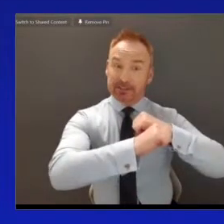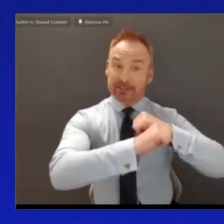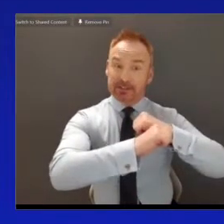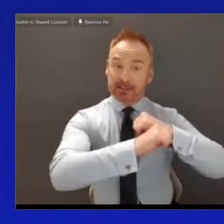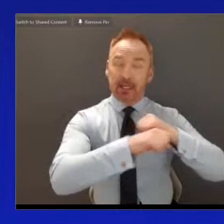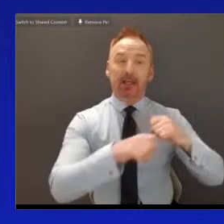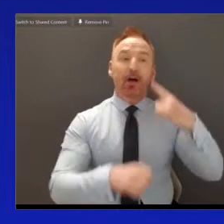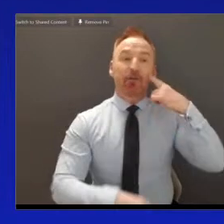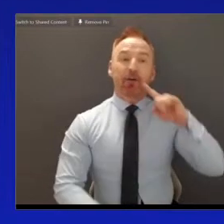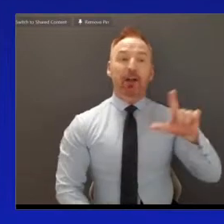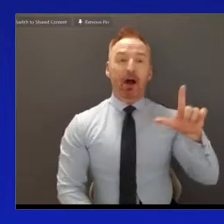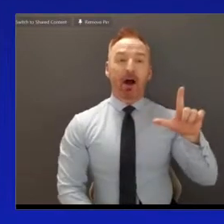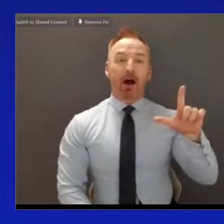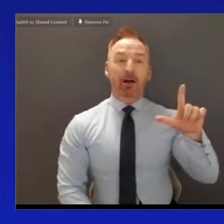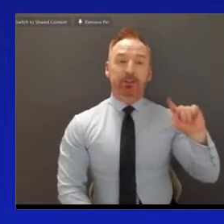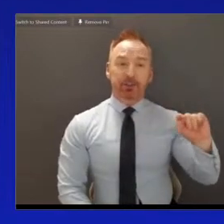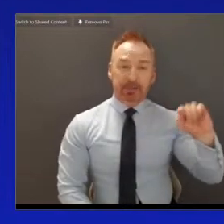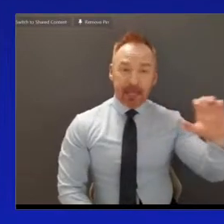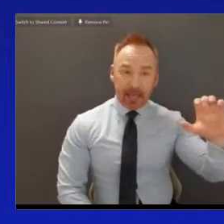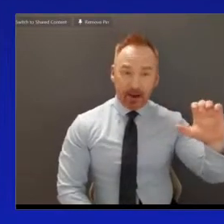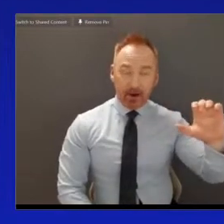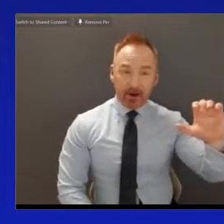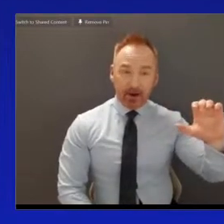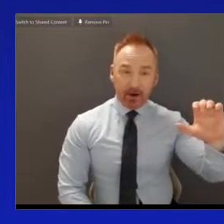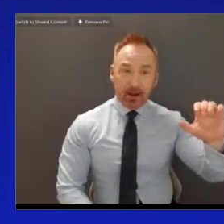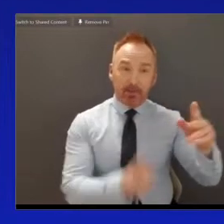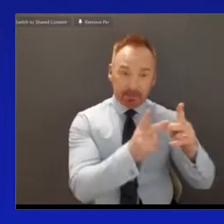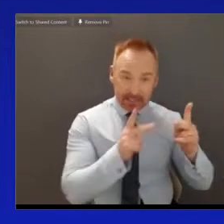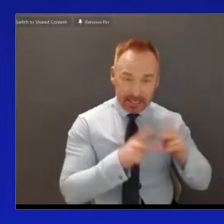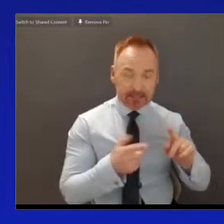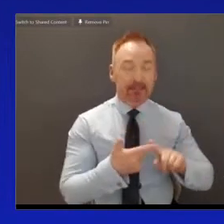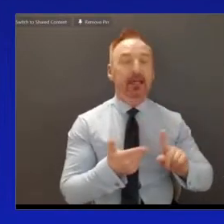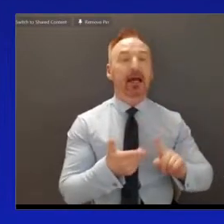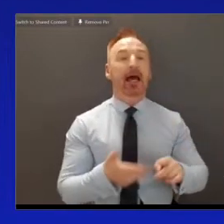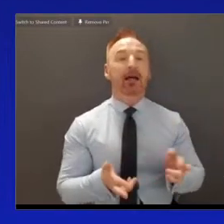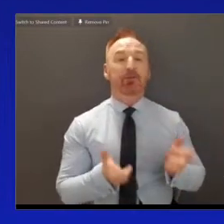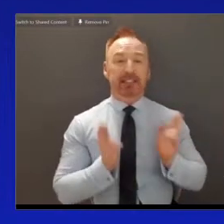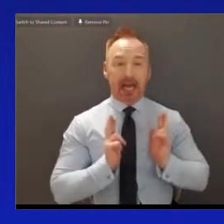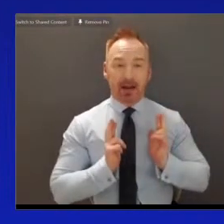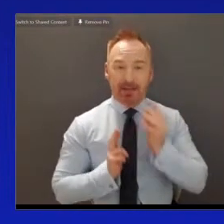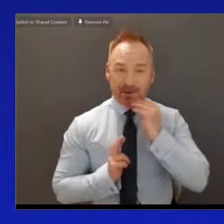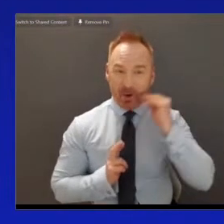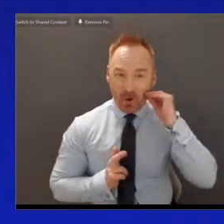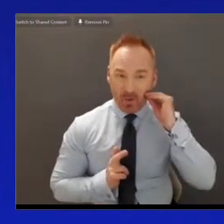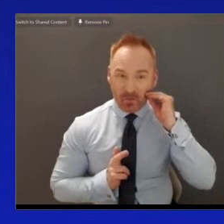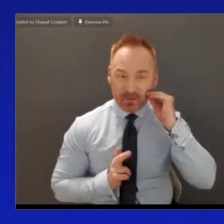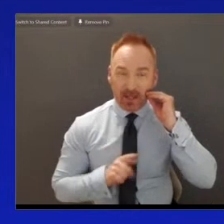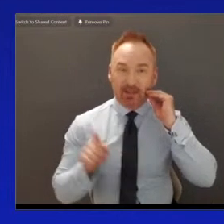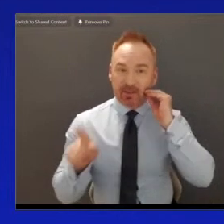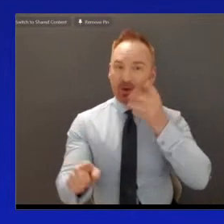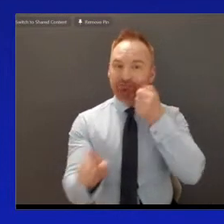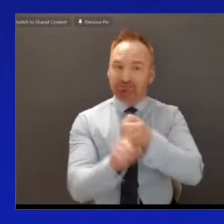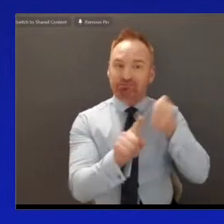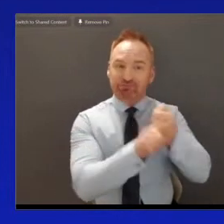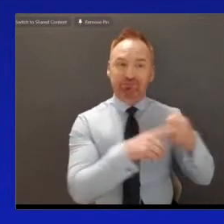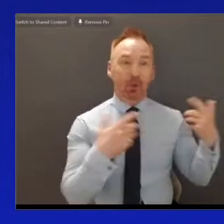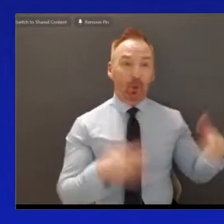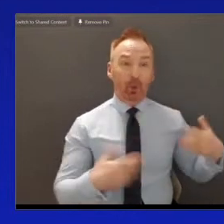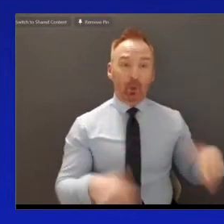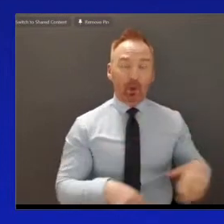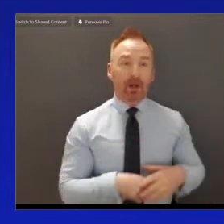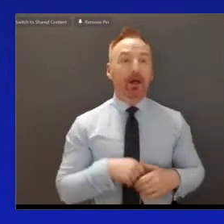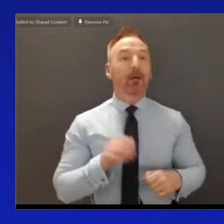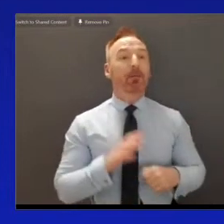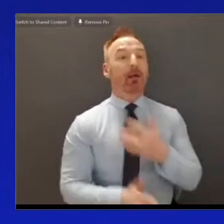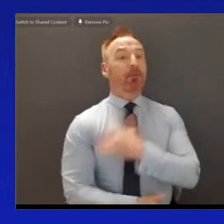long-term care homes and retirement homes. The residents have had the most devastating outcomes. And beyond that, we are working with the